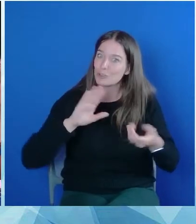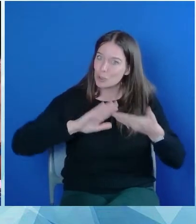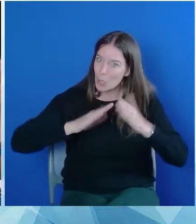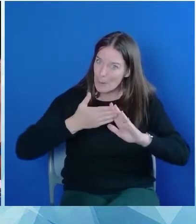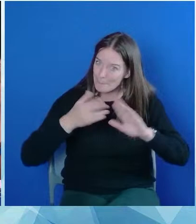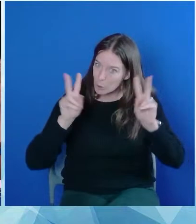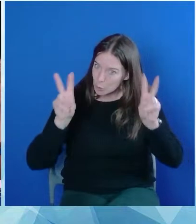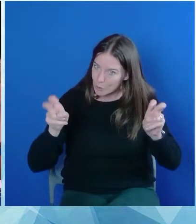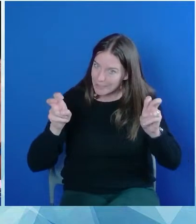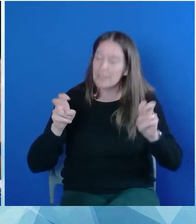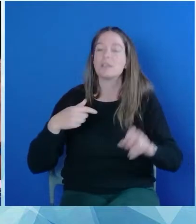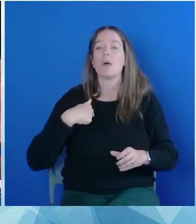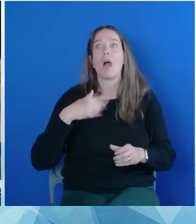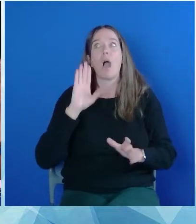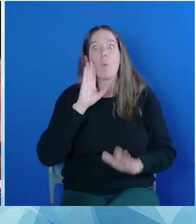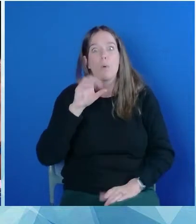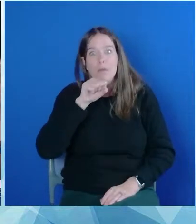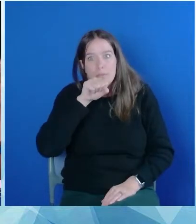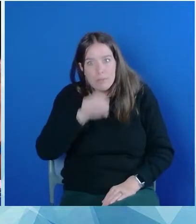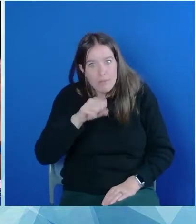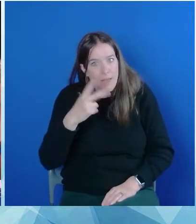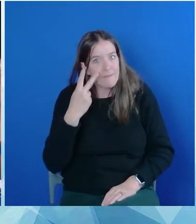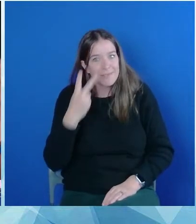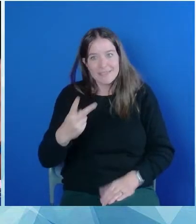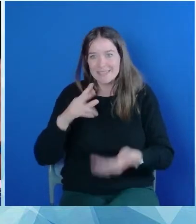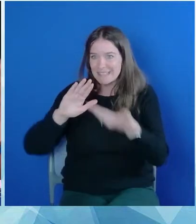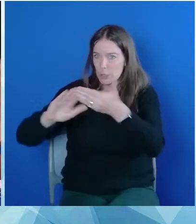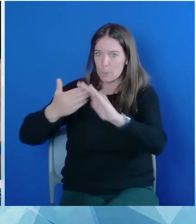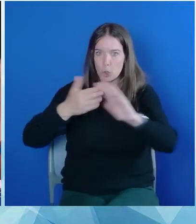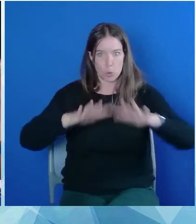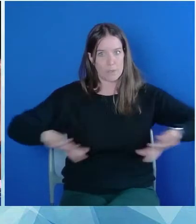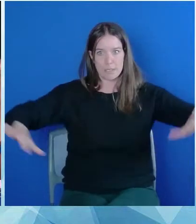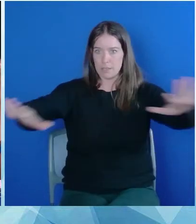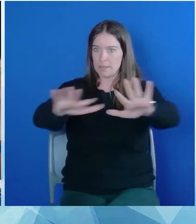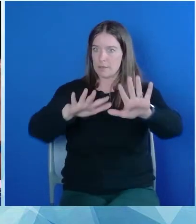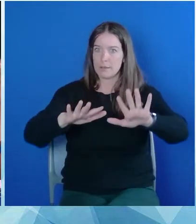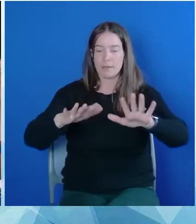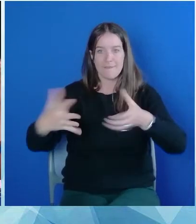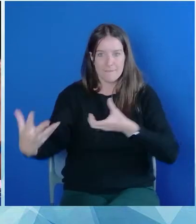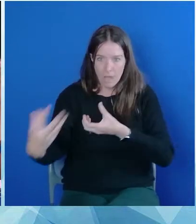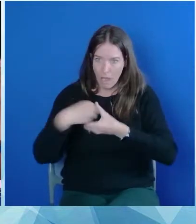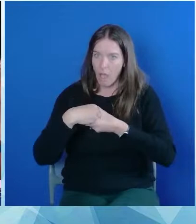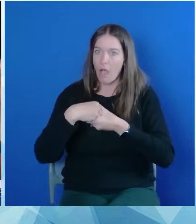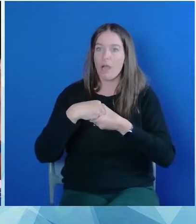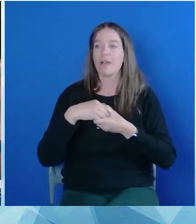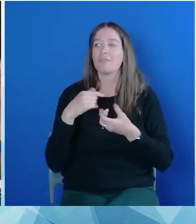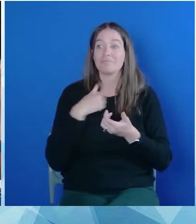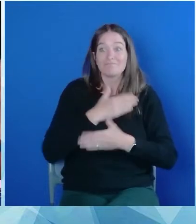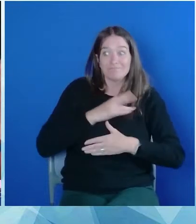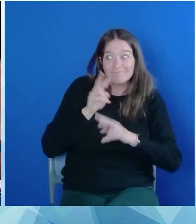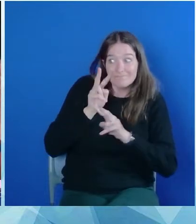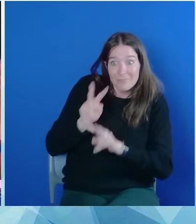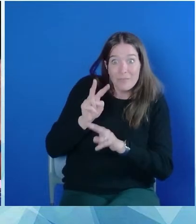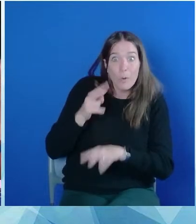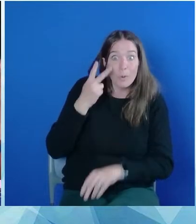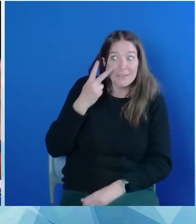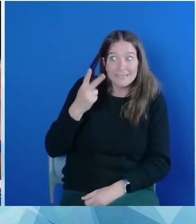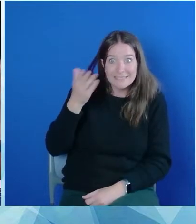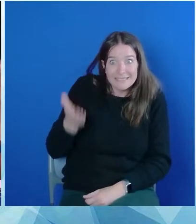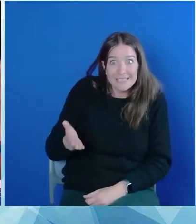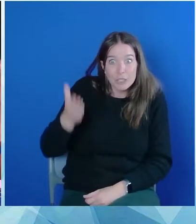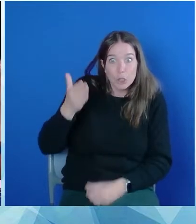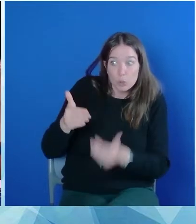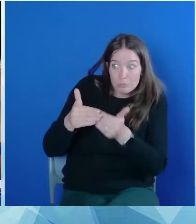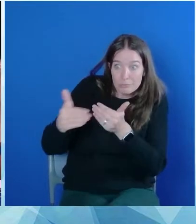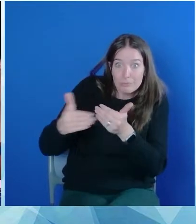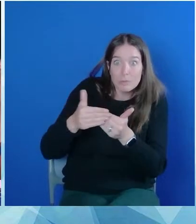improved community engagement. And I look forward to seeing you over the next few months and see what you're able to bring